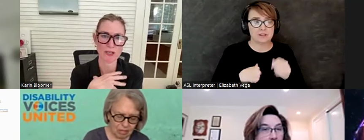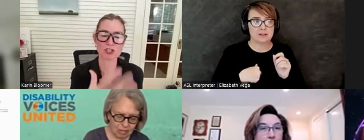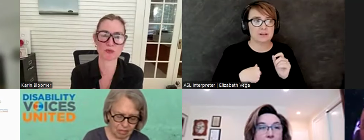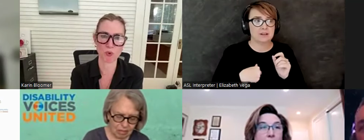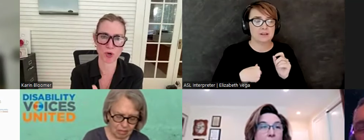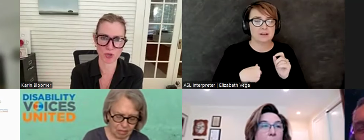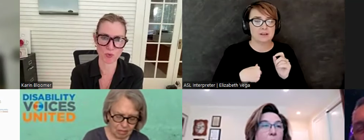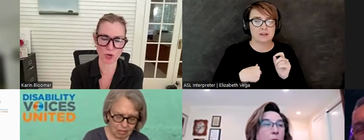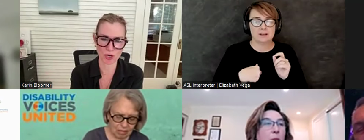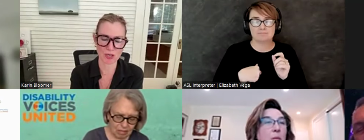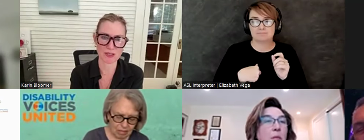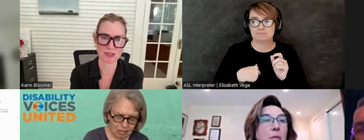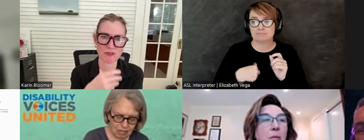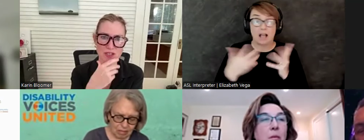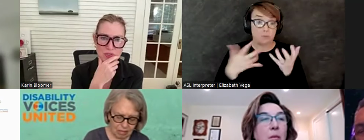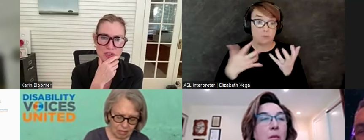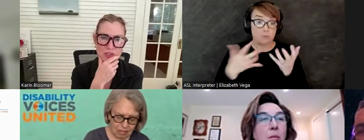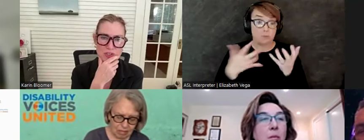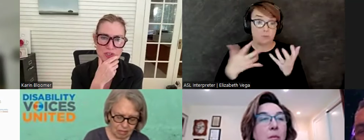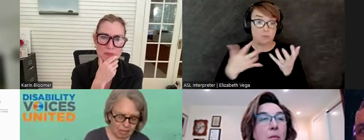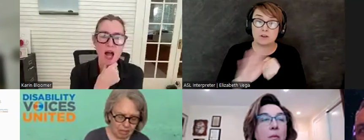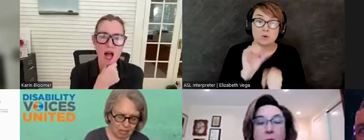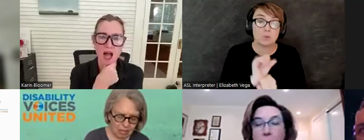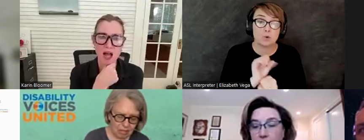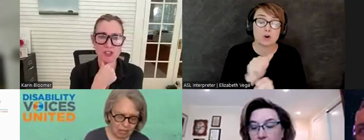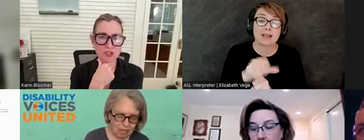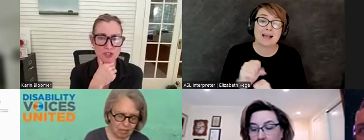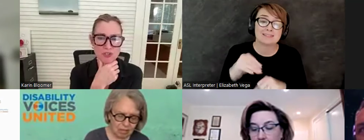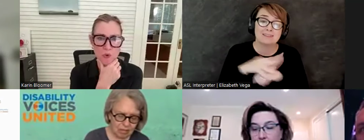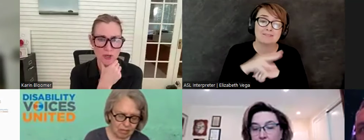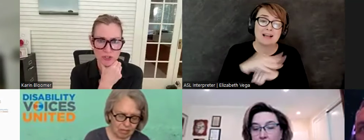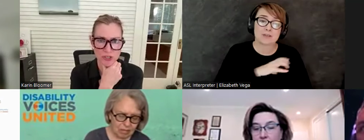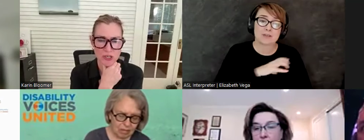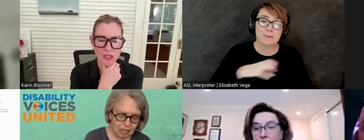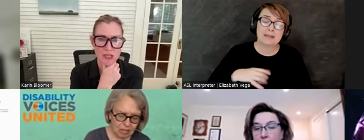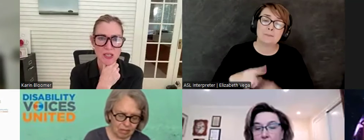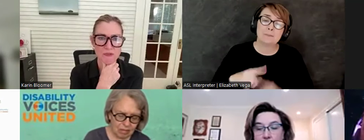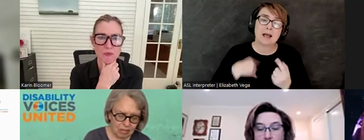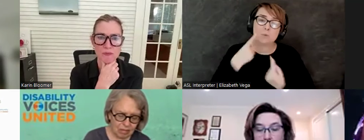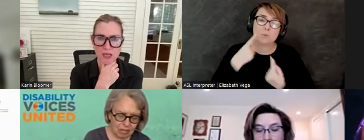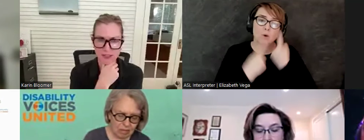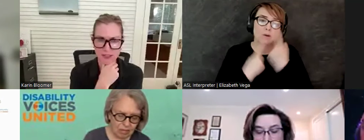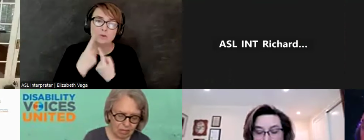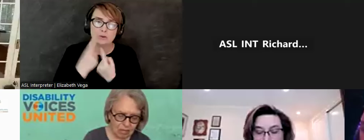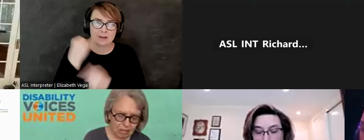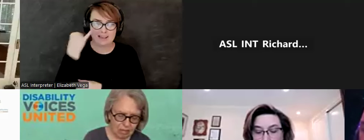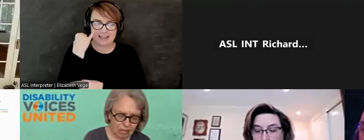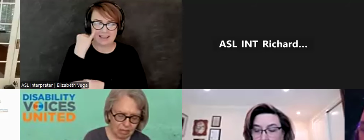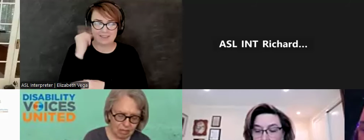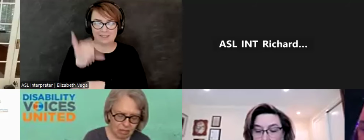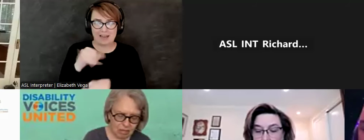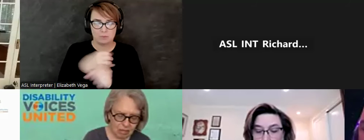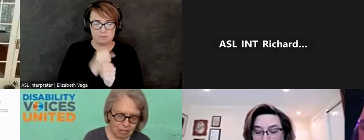in wanting to support your work as an advisory, I do just wonder if it would make